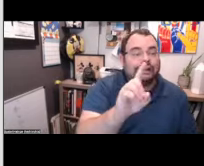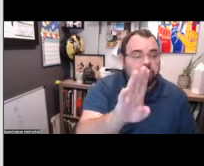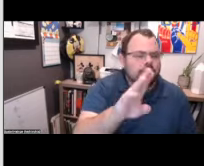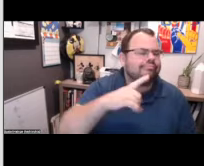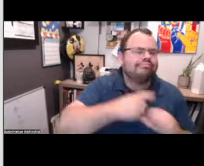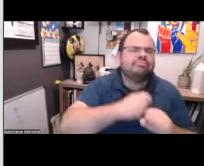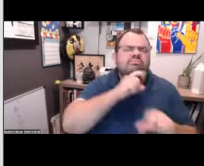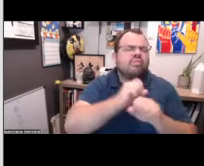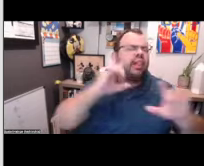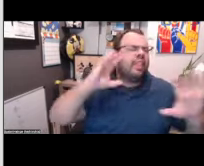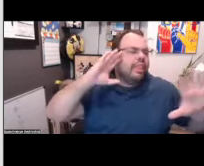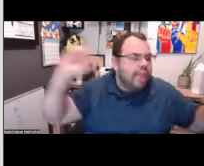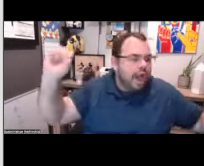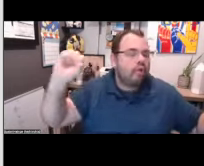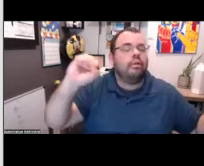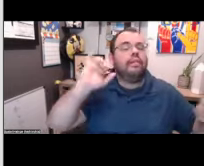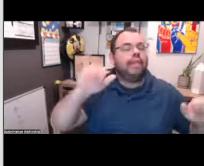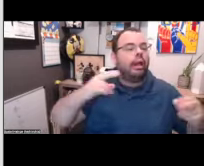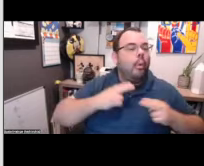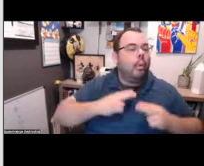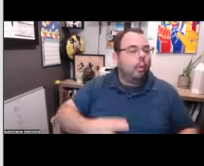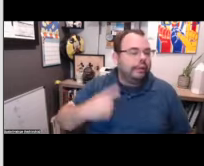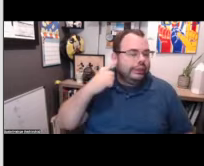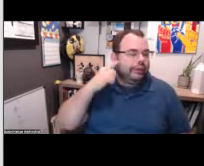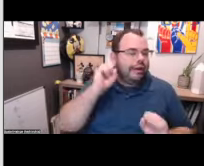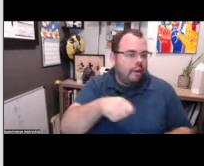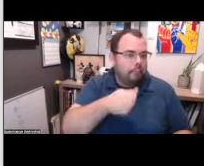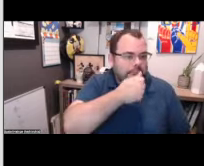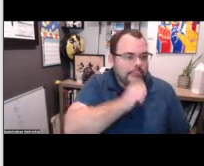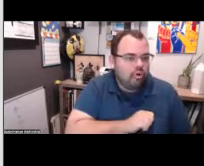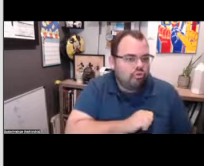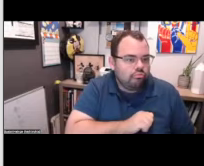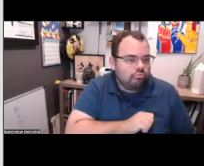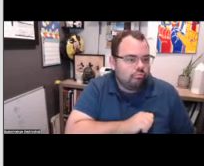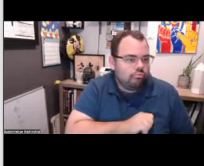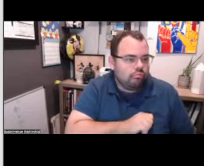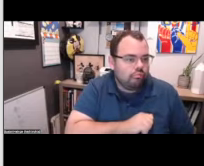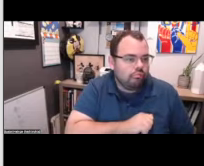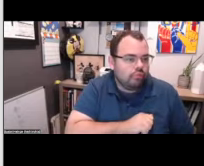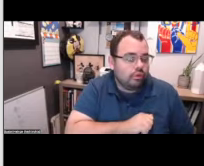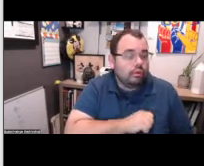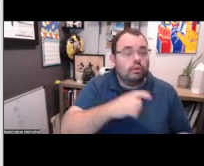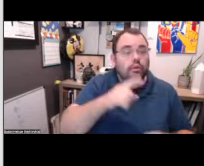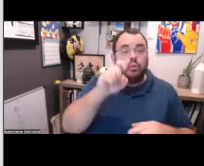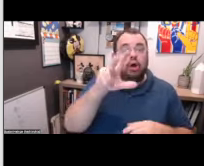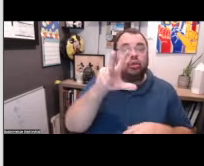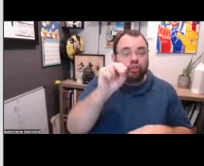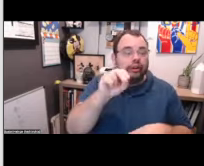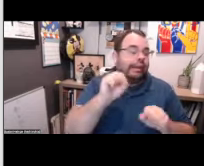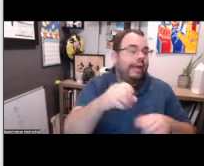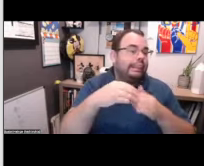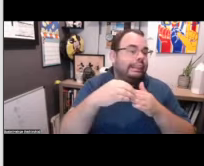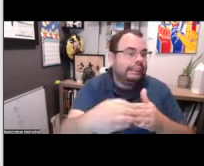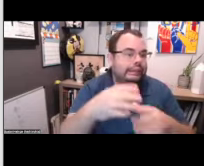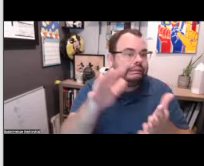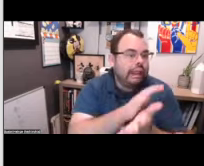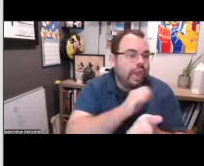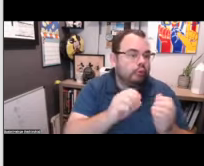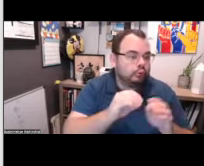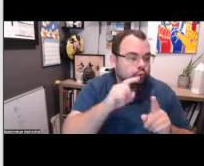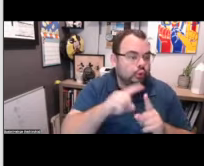to 120 decibels, which is super loud. That's what the human ear can tolerate.